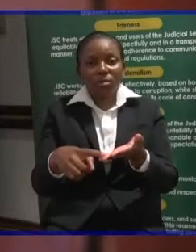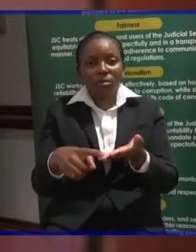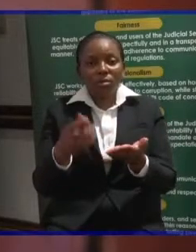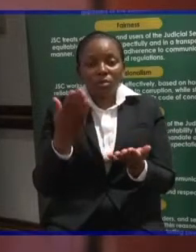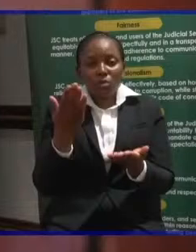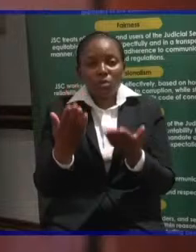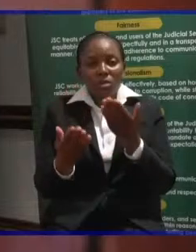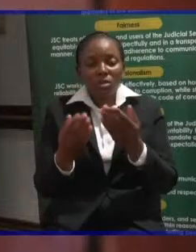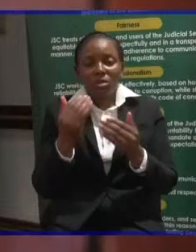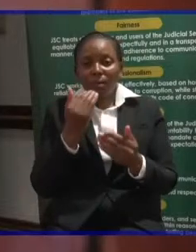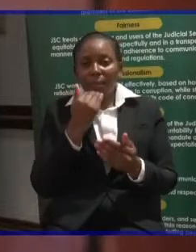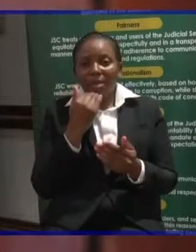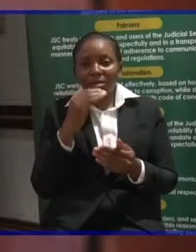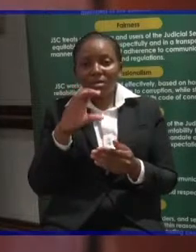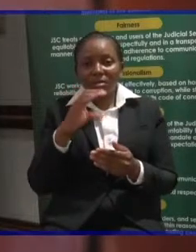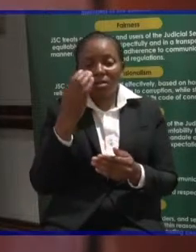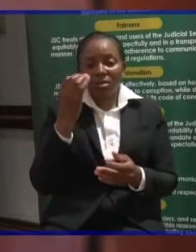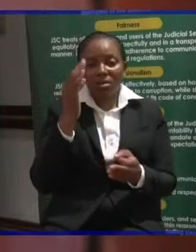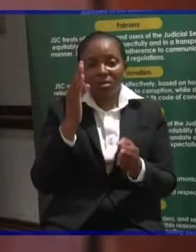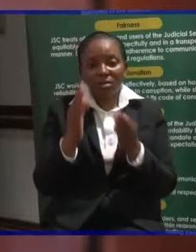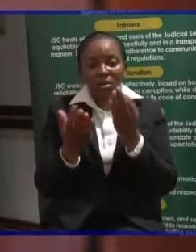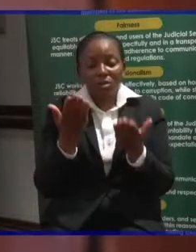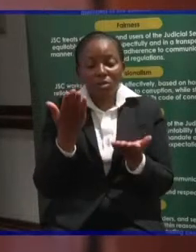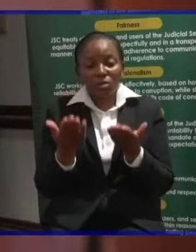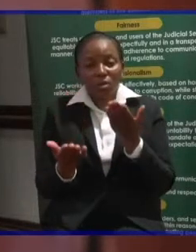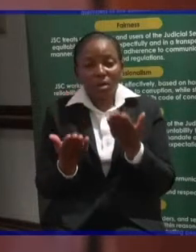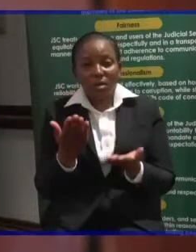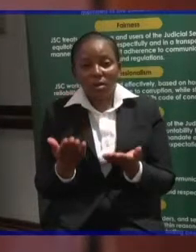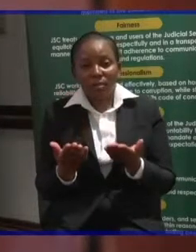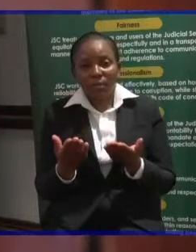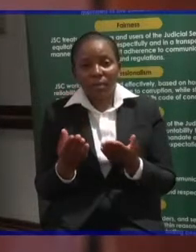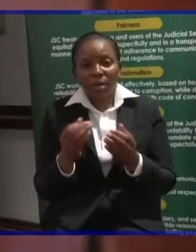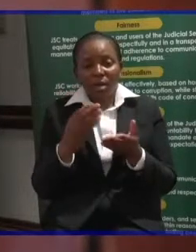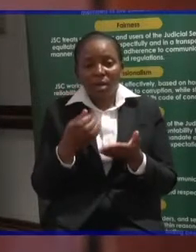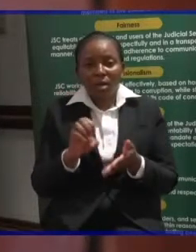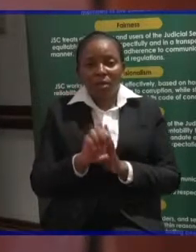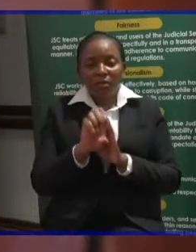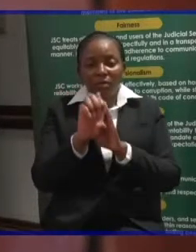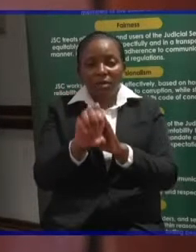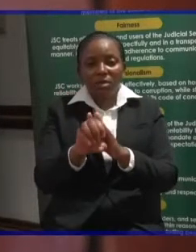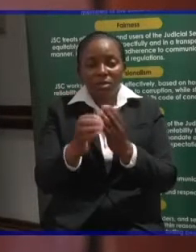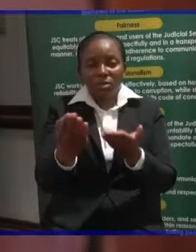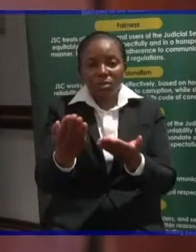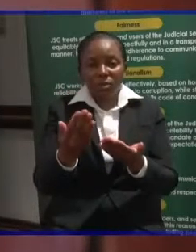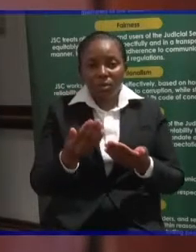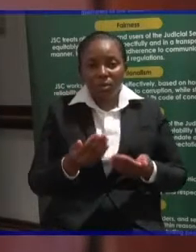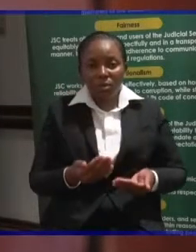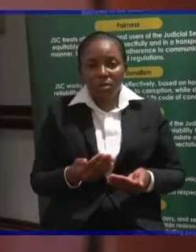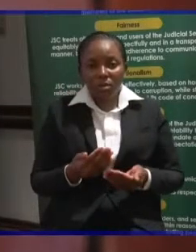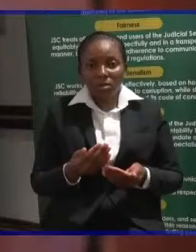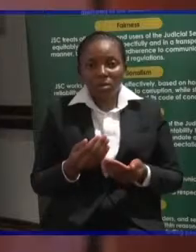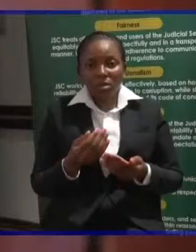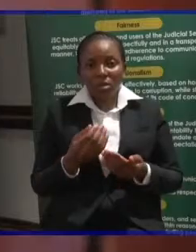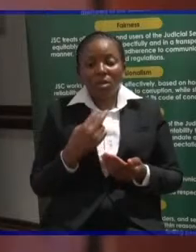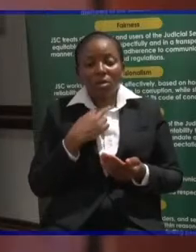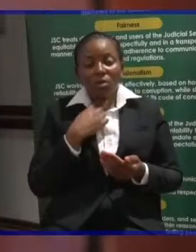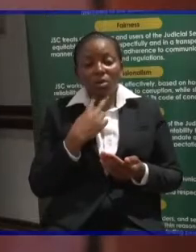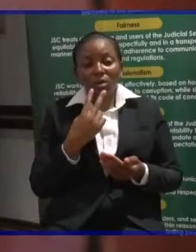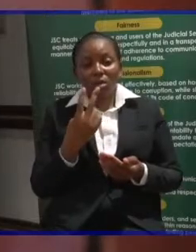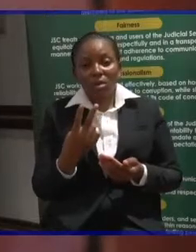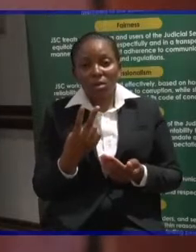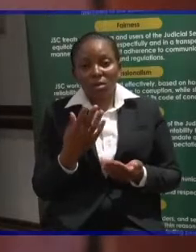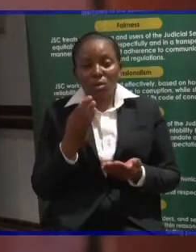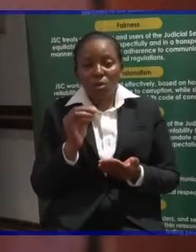which means he can decide whether the evidence can be brought orally